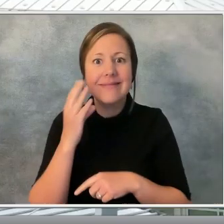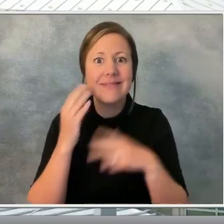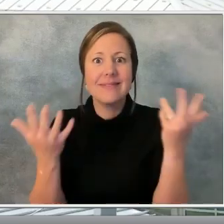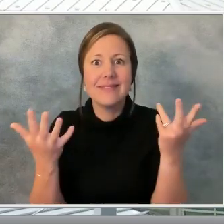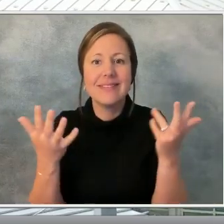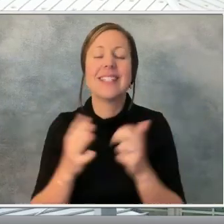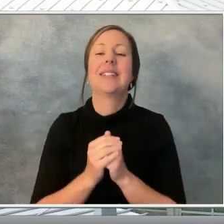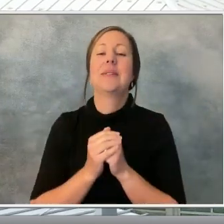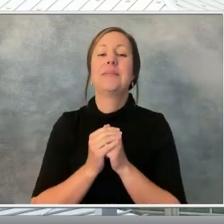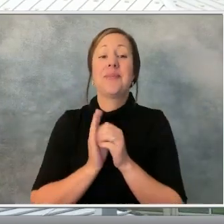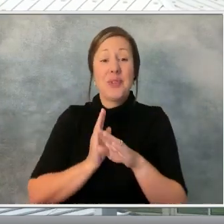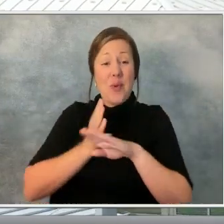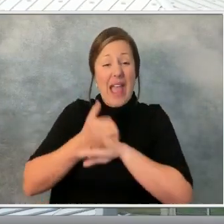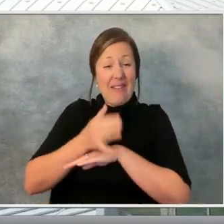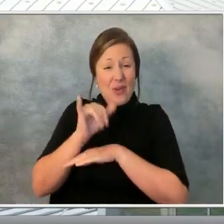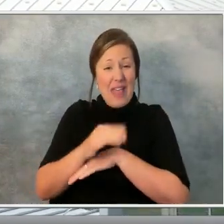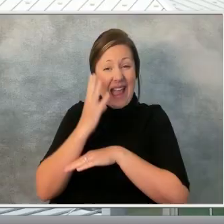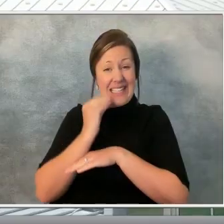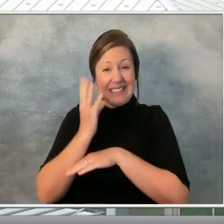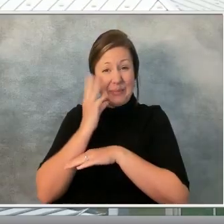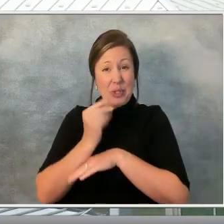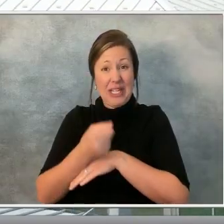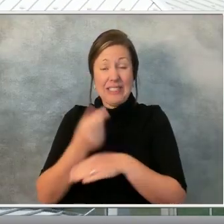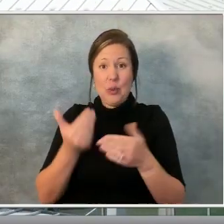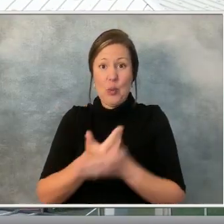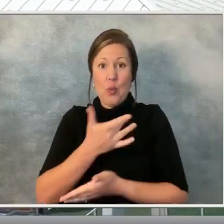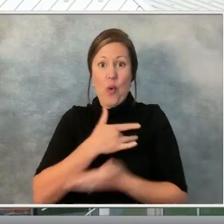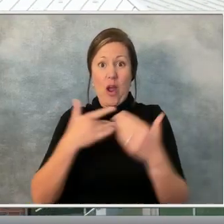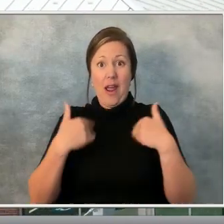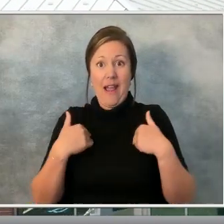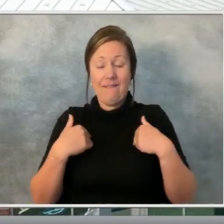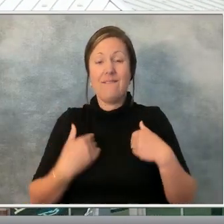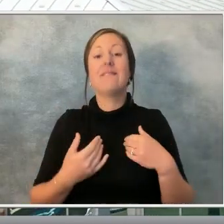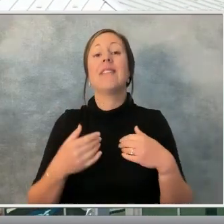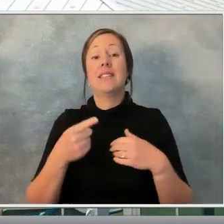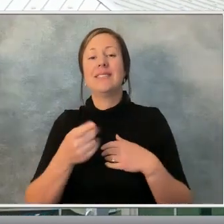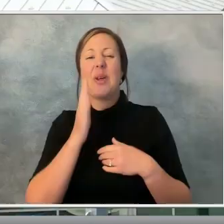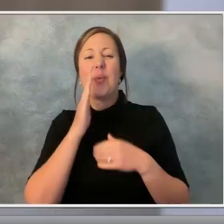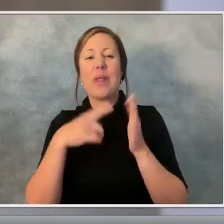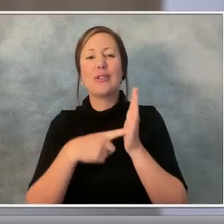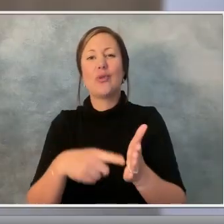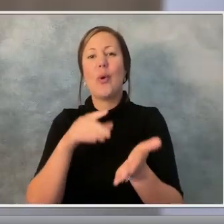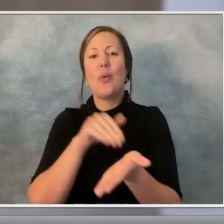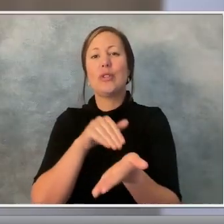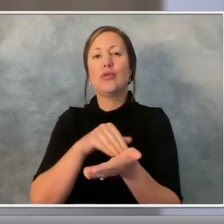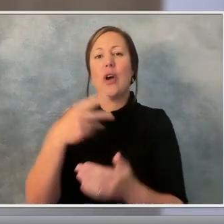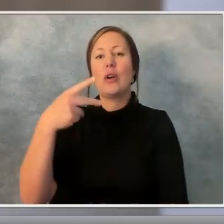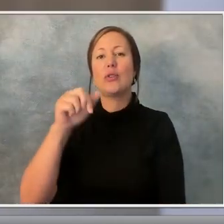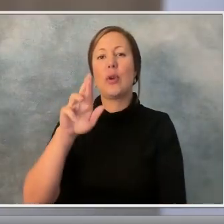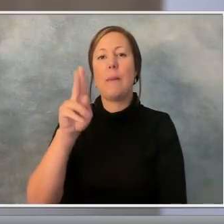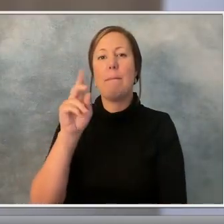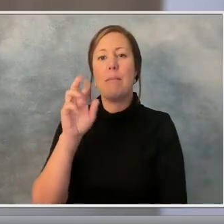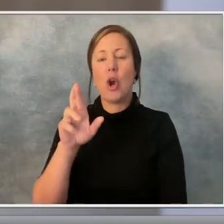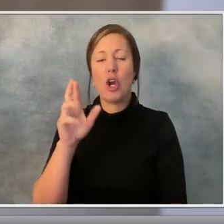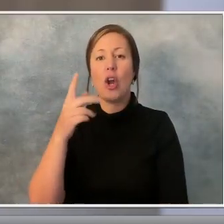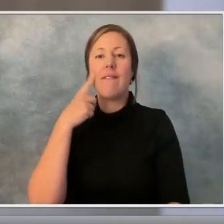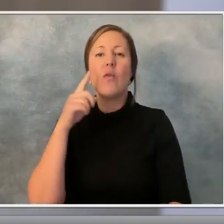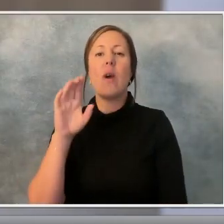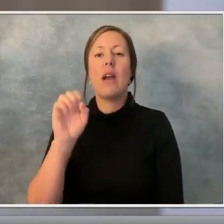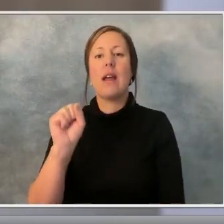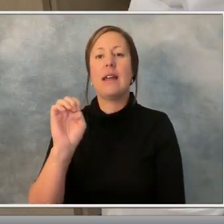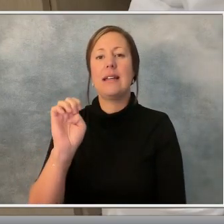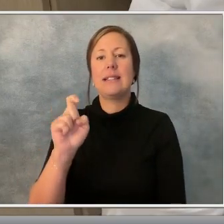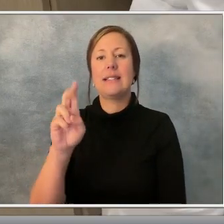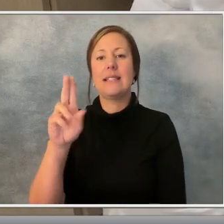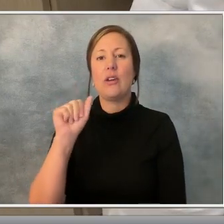heart. And on this day, he's meeting with Dr. Parker to discuss getting back his sexual function. There are injections, there are